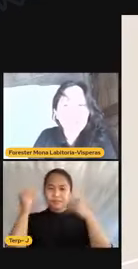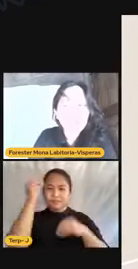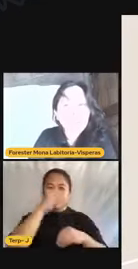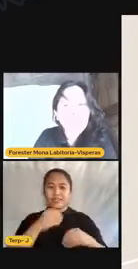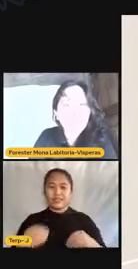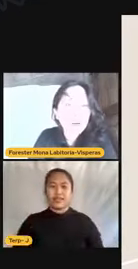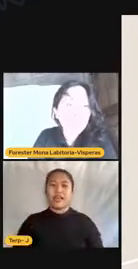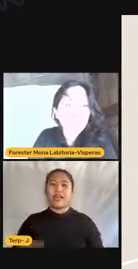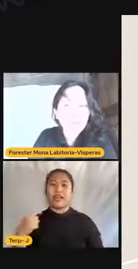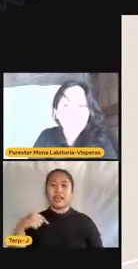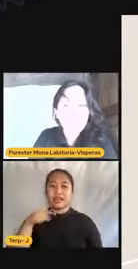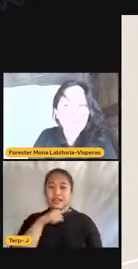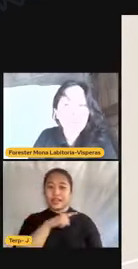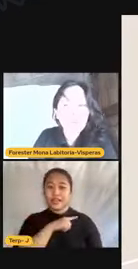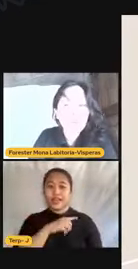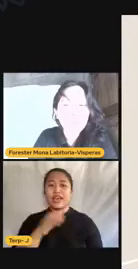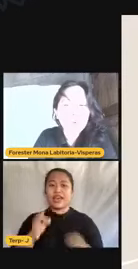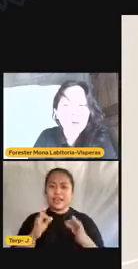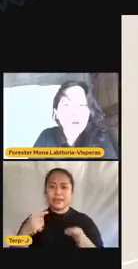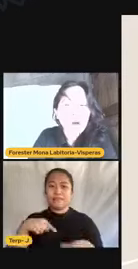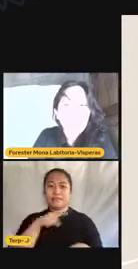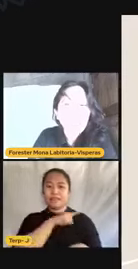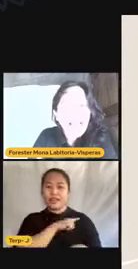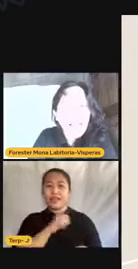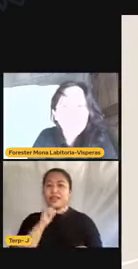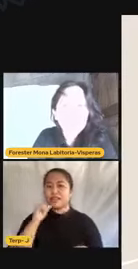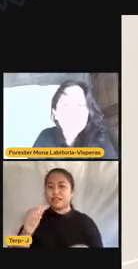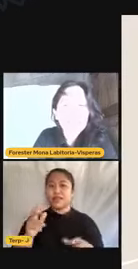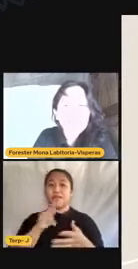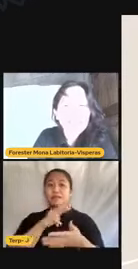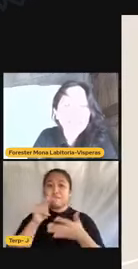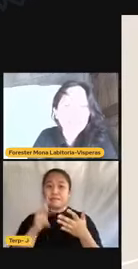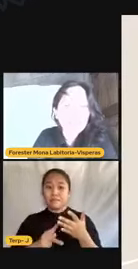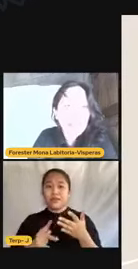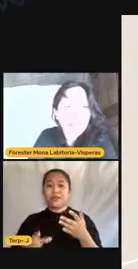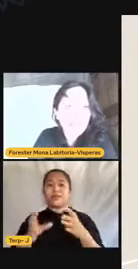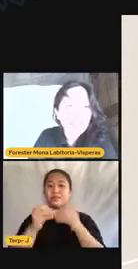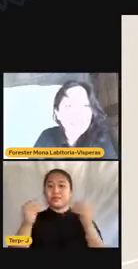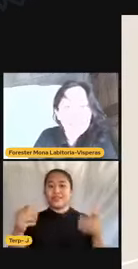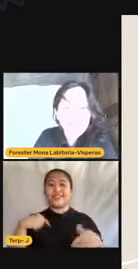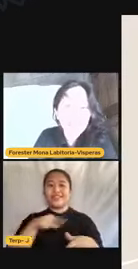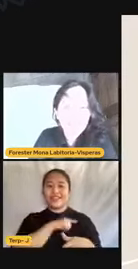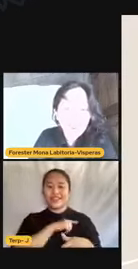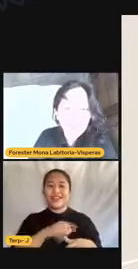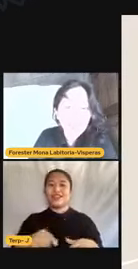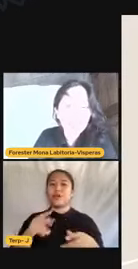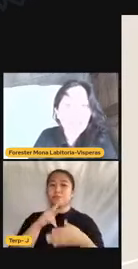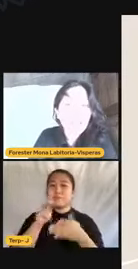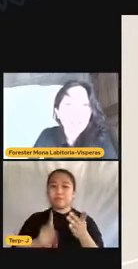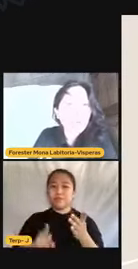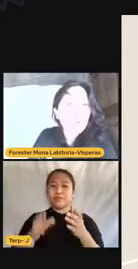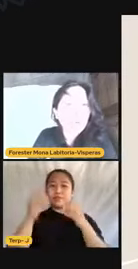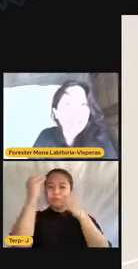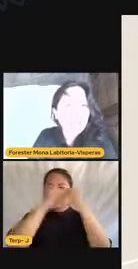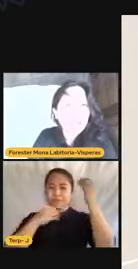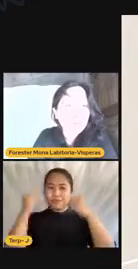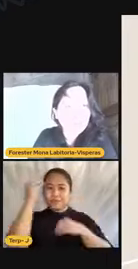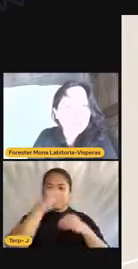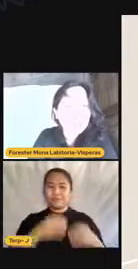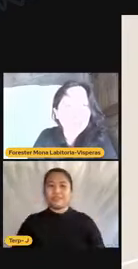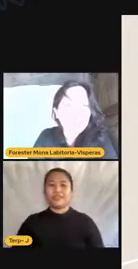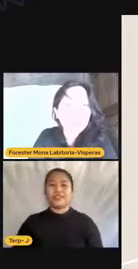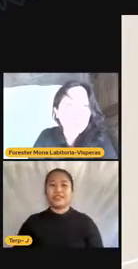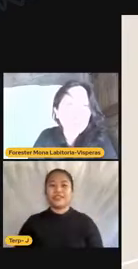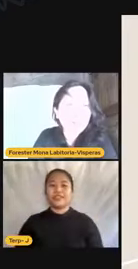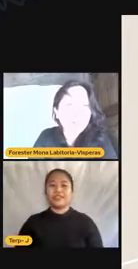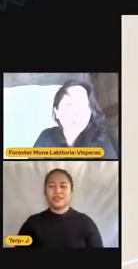solution, we are part of the problem. What happened was not a setback, but a send-off. Yung anak ko po, inaayawan